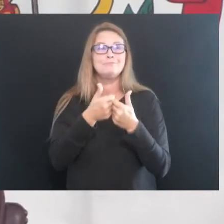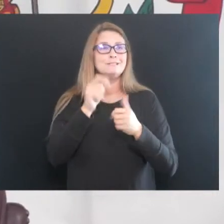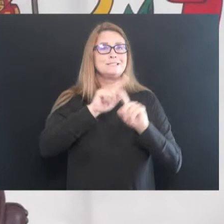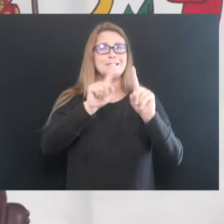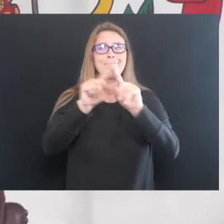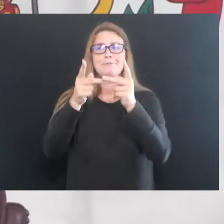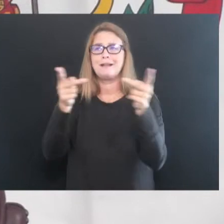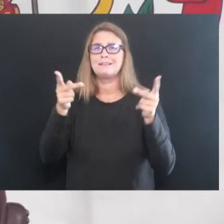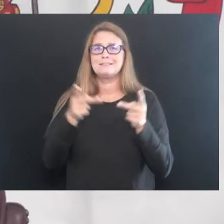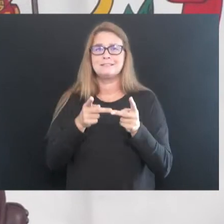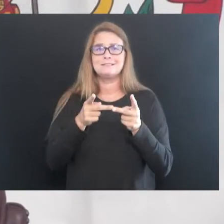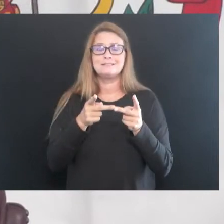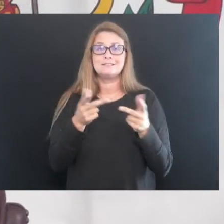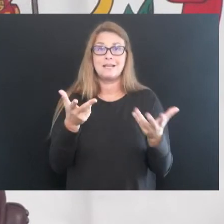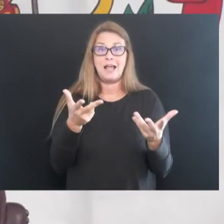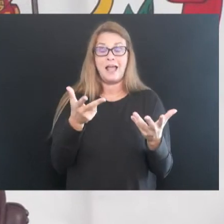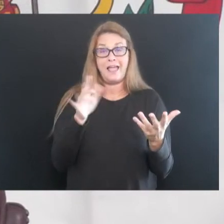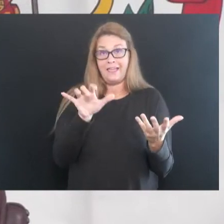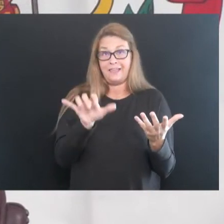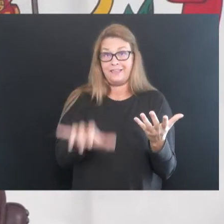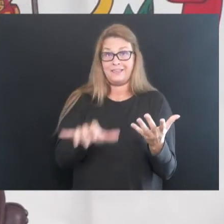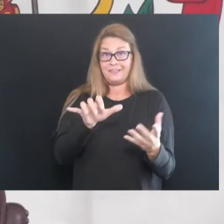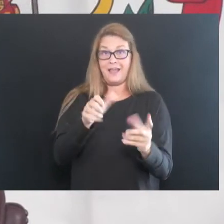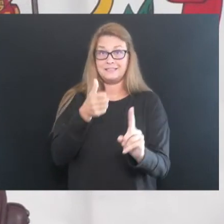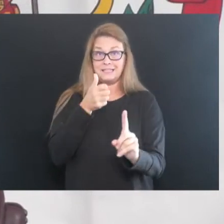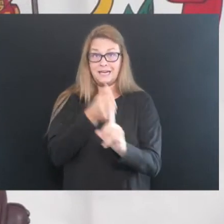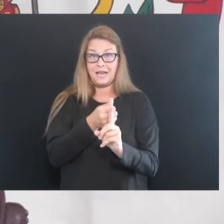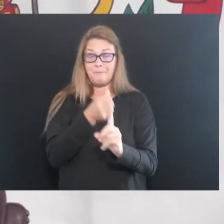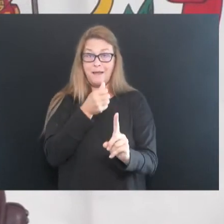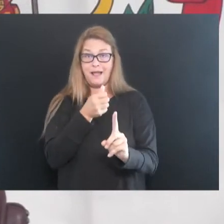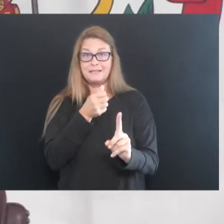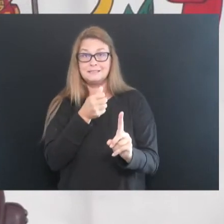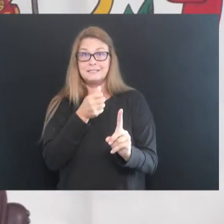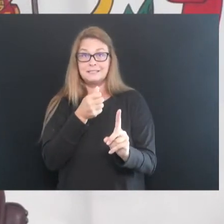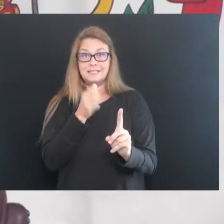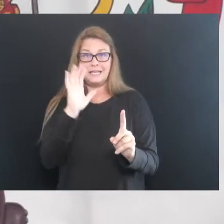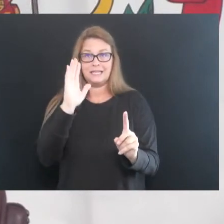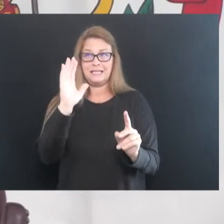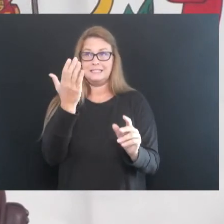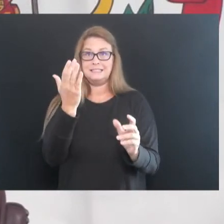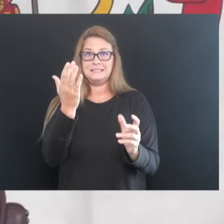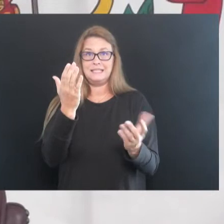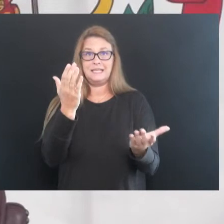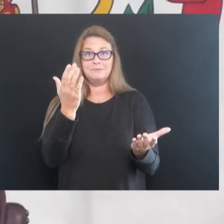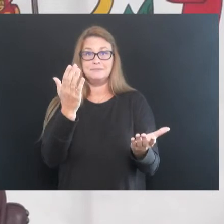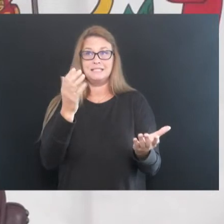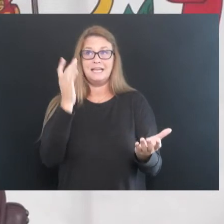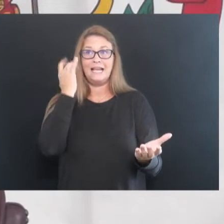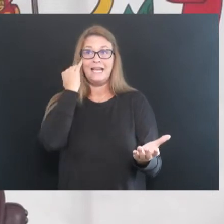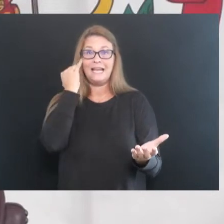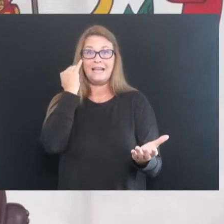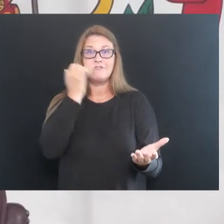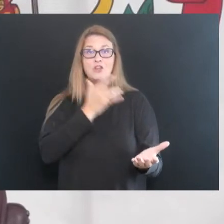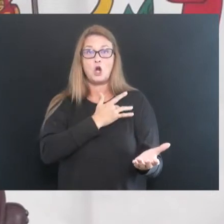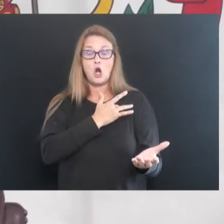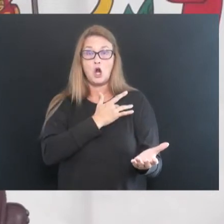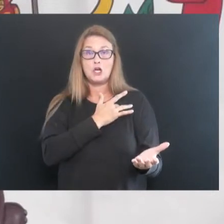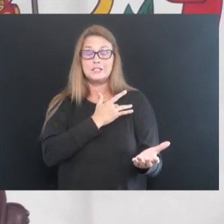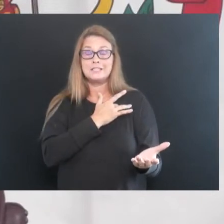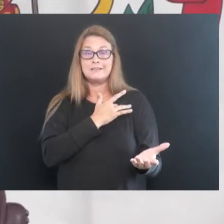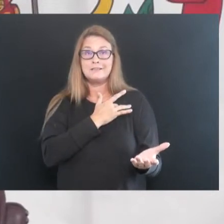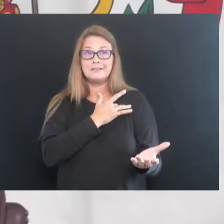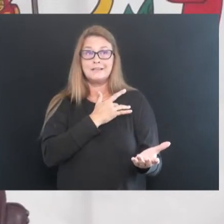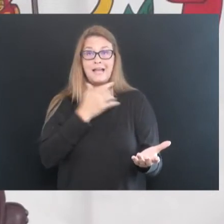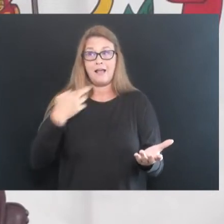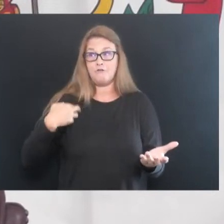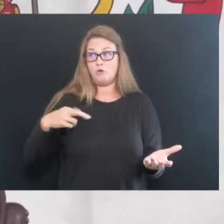That has an impact just from the standpoint of it just seems like if someone strongly in their heart has a